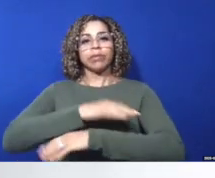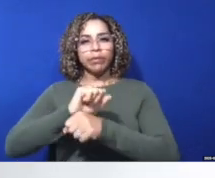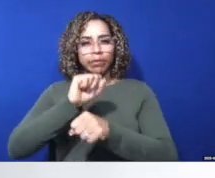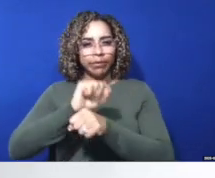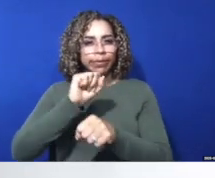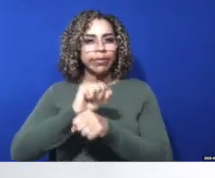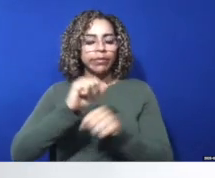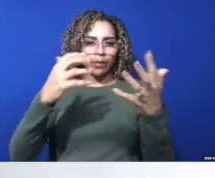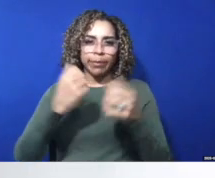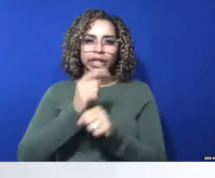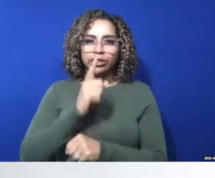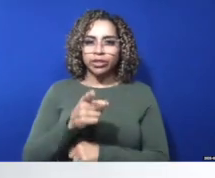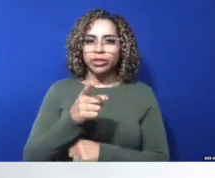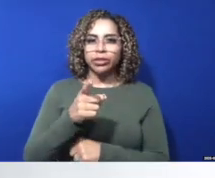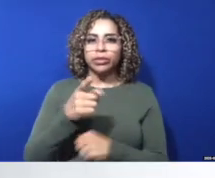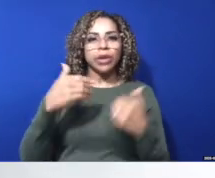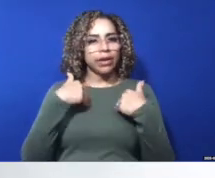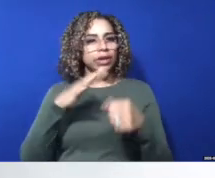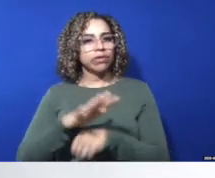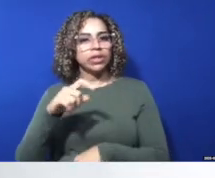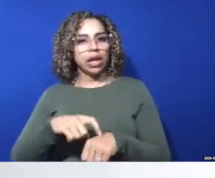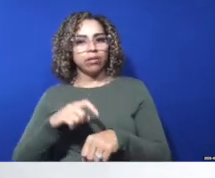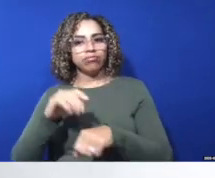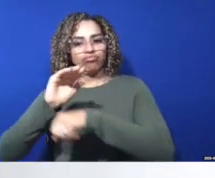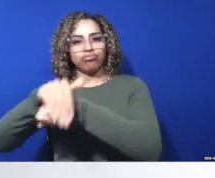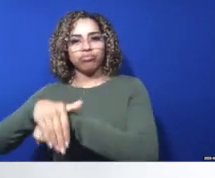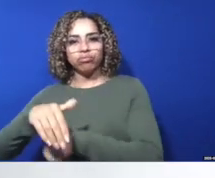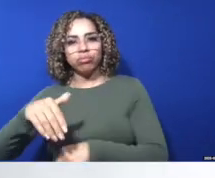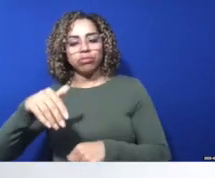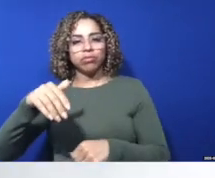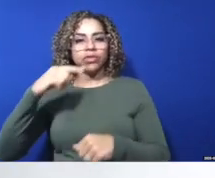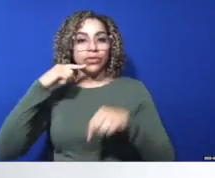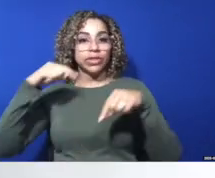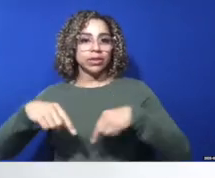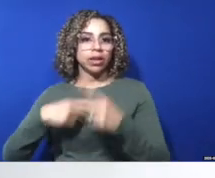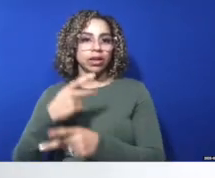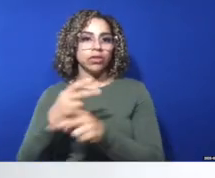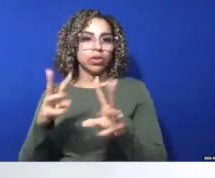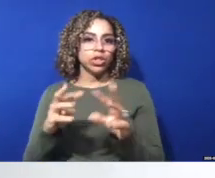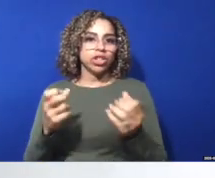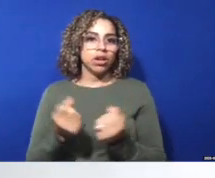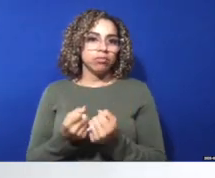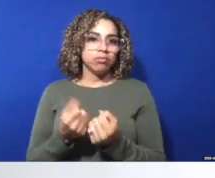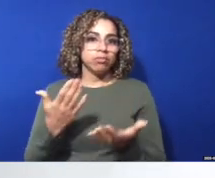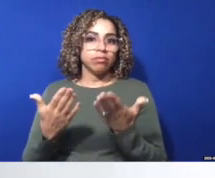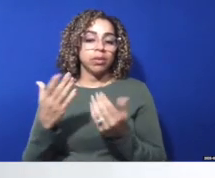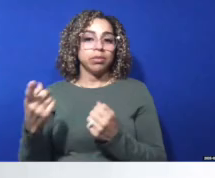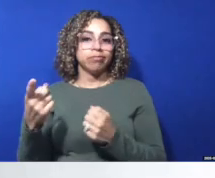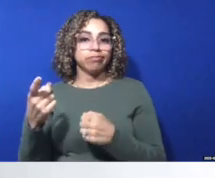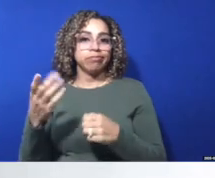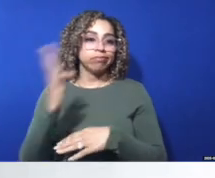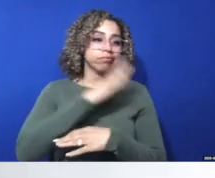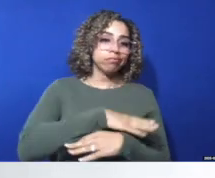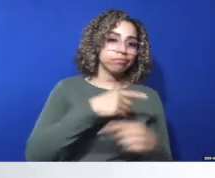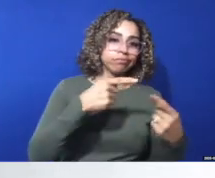so we want to make sure that we have time to cover these types of workshops for community members and folks who might not be able to tune in